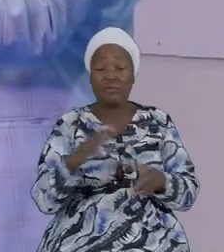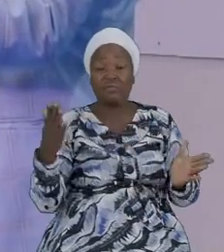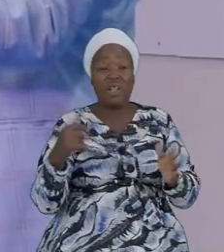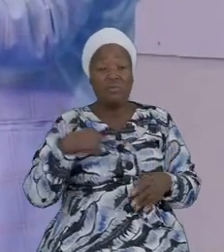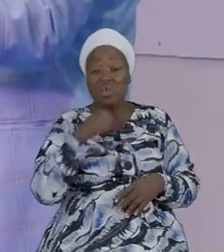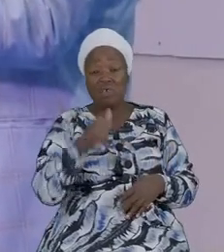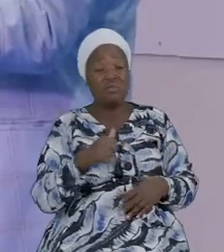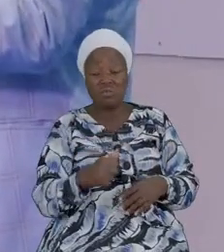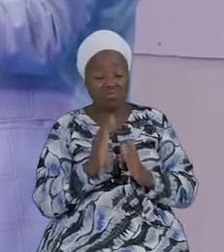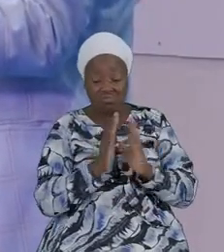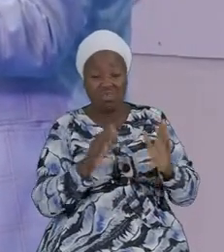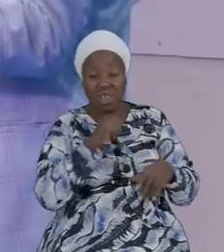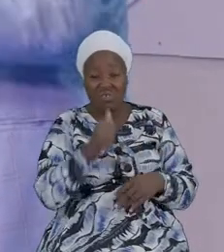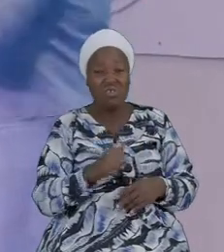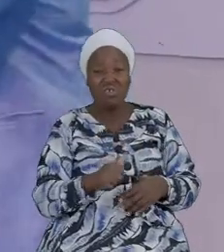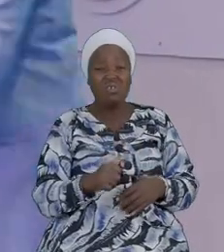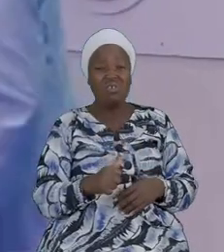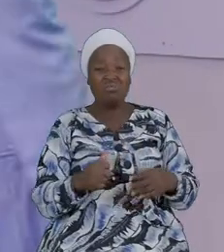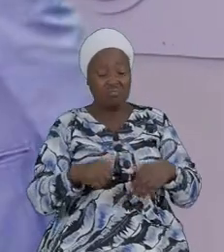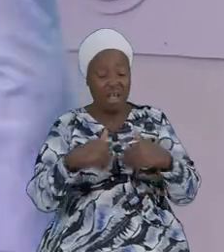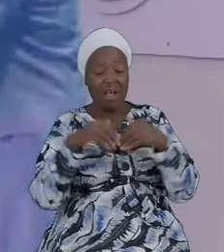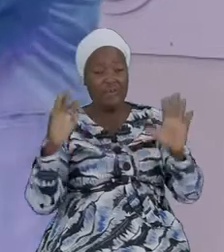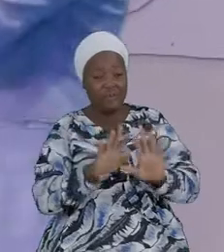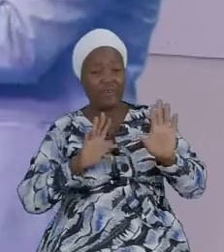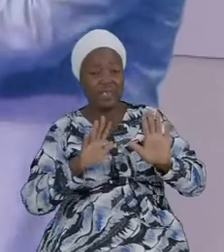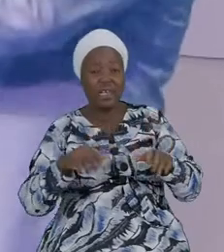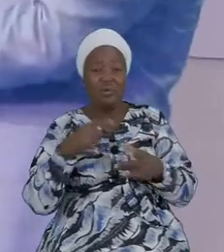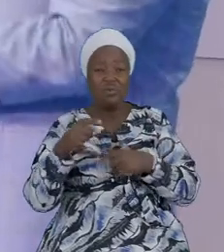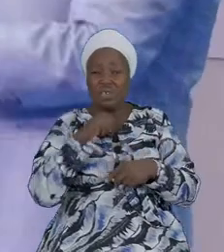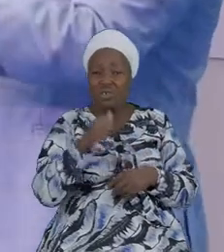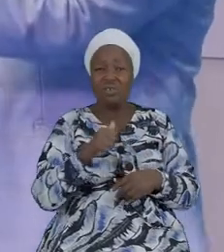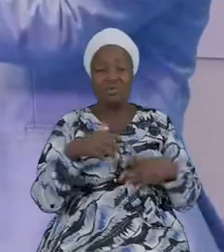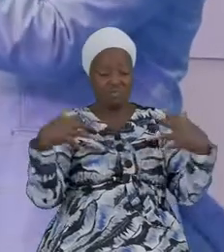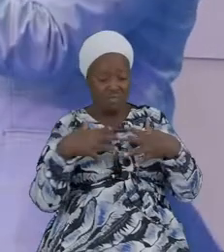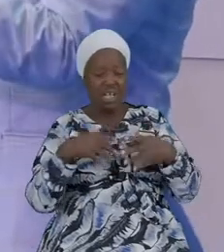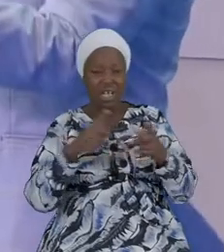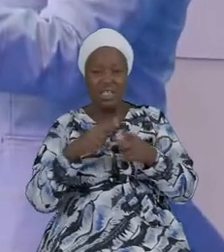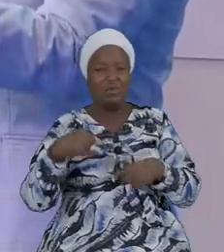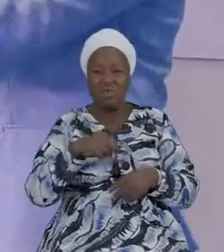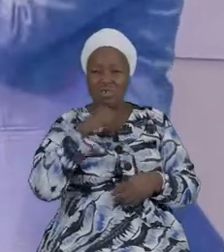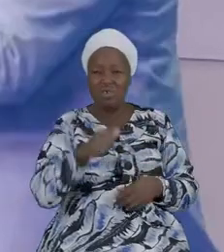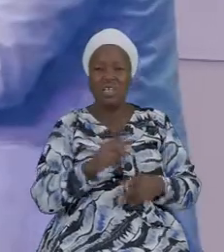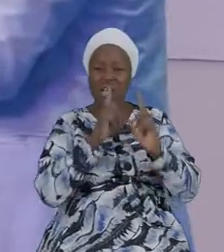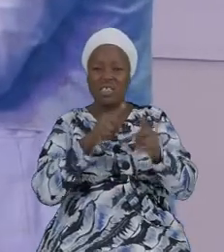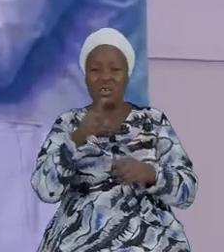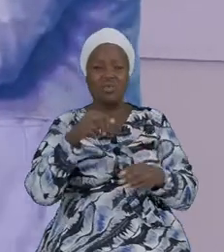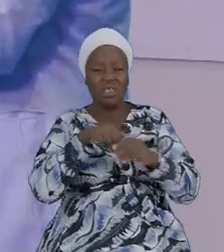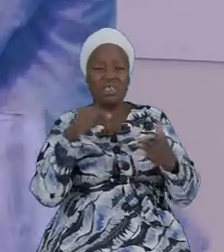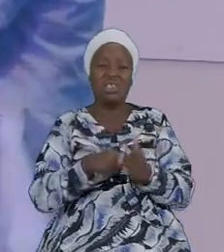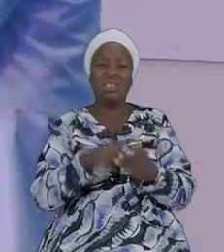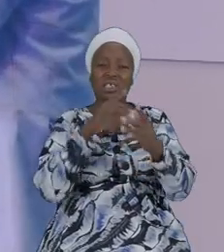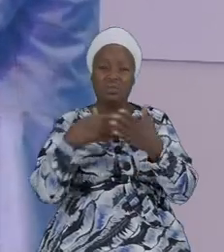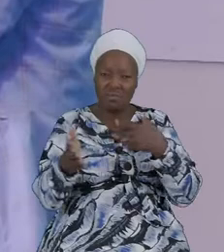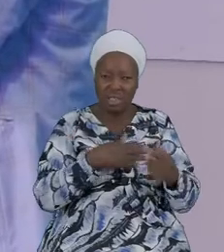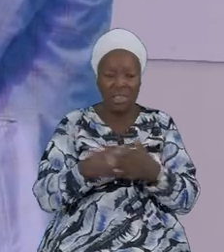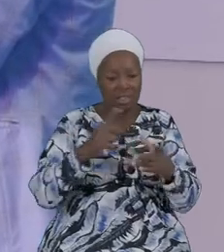not anxious, we're not timid, we're not trembling, and we're not going to answer thee in this matter. Then in